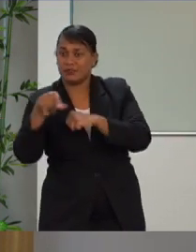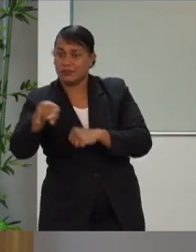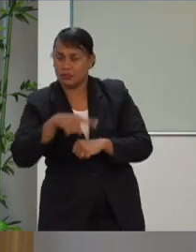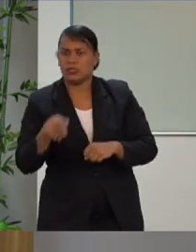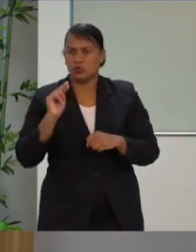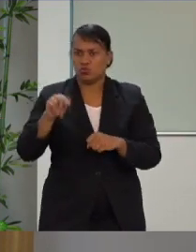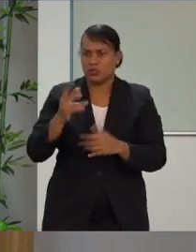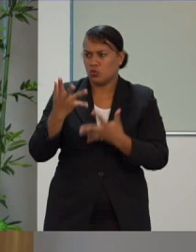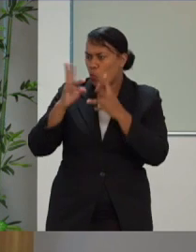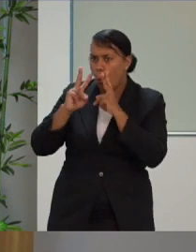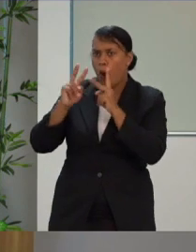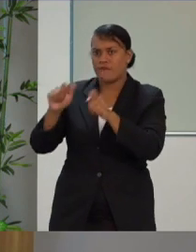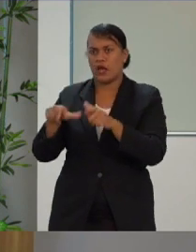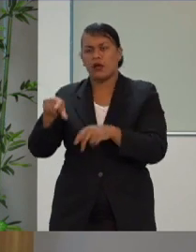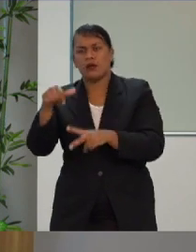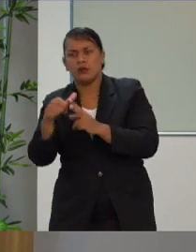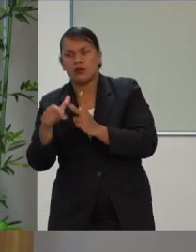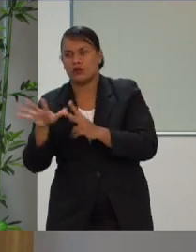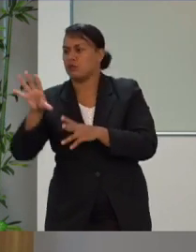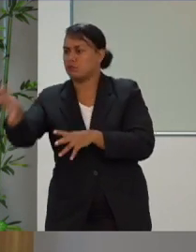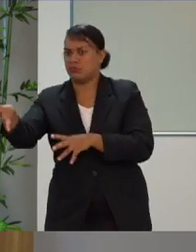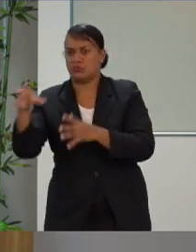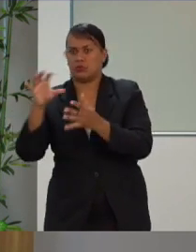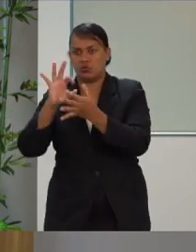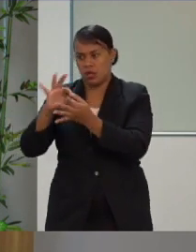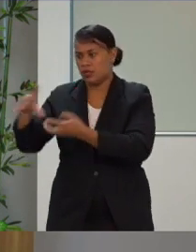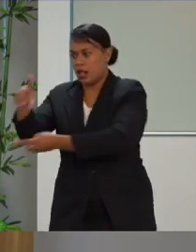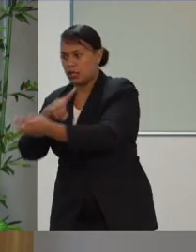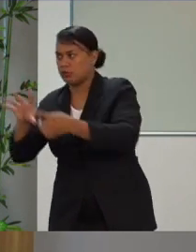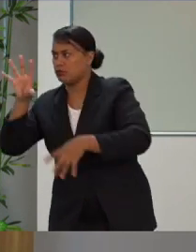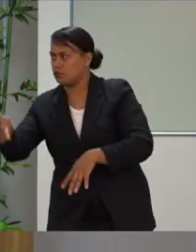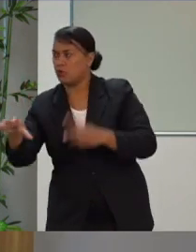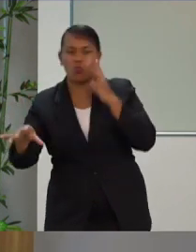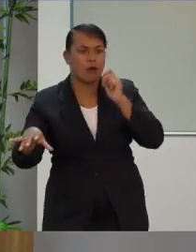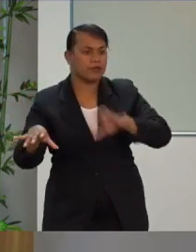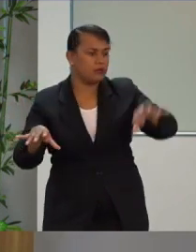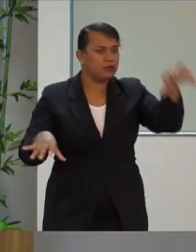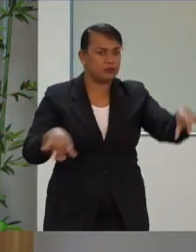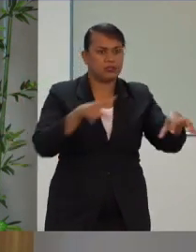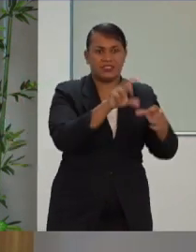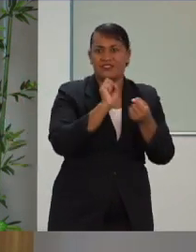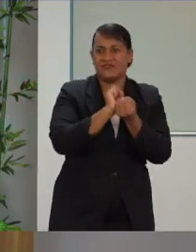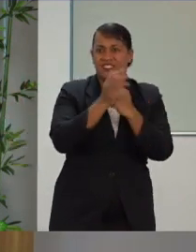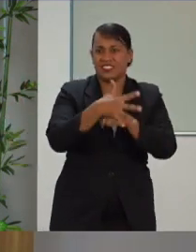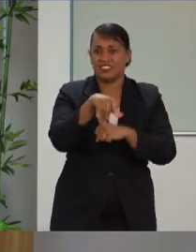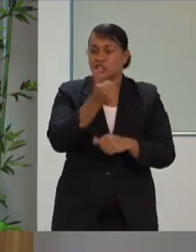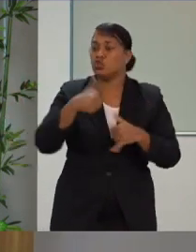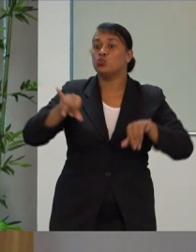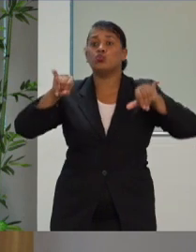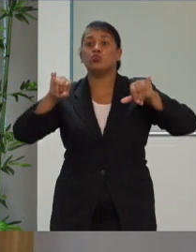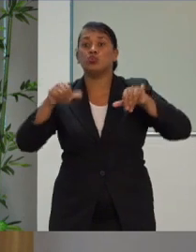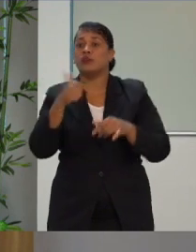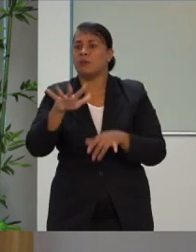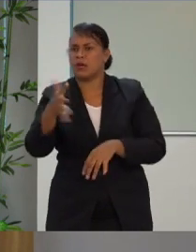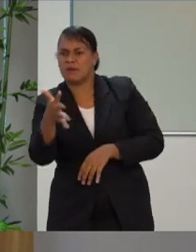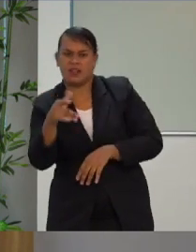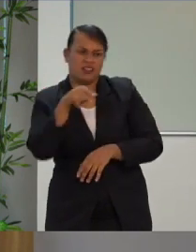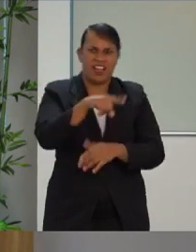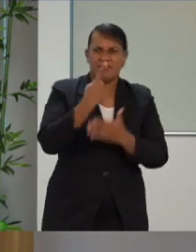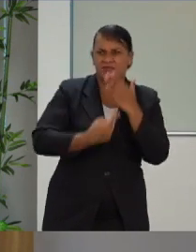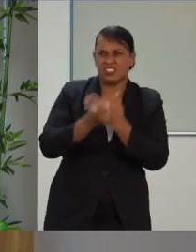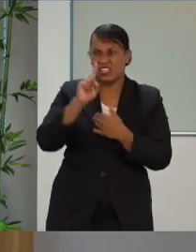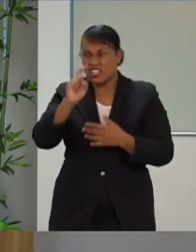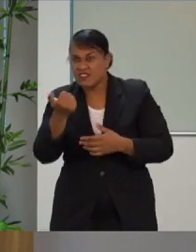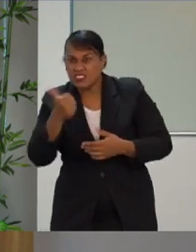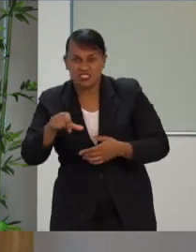that we'll be able to at the same time simultaneously handle the issues that may arise or devastation that may arise